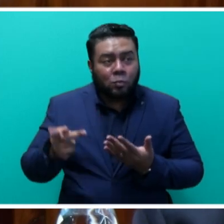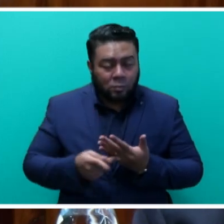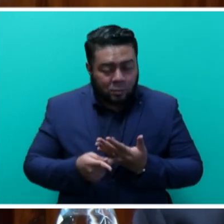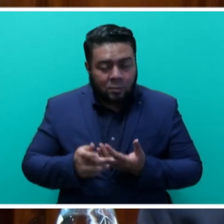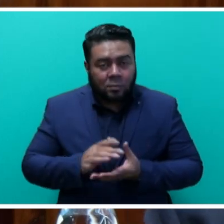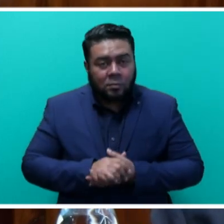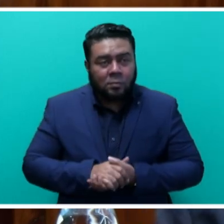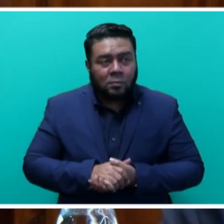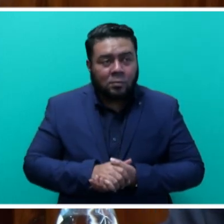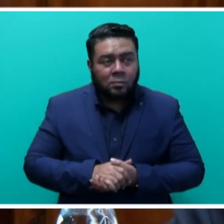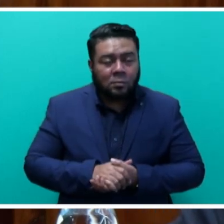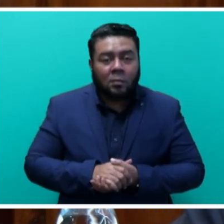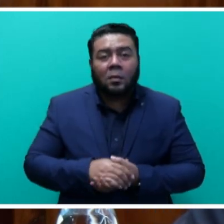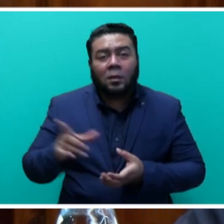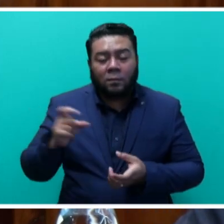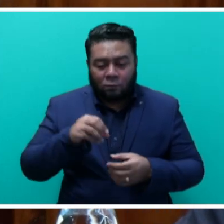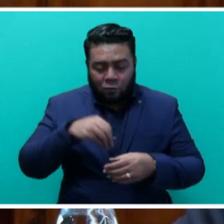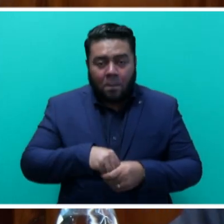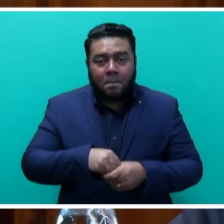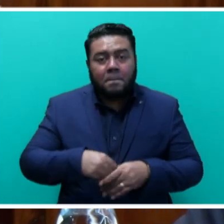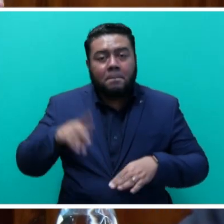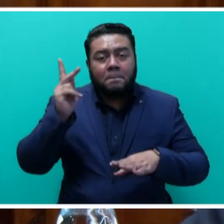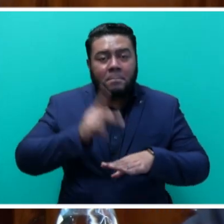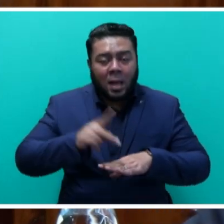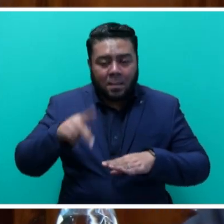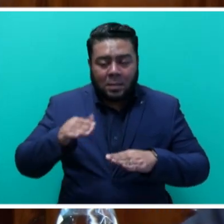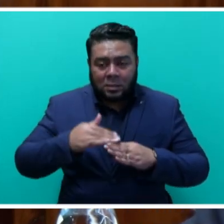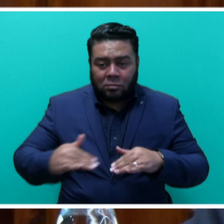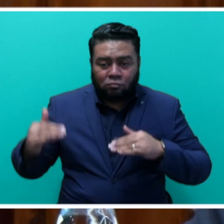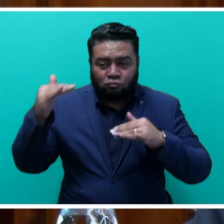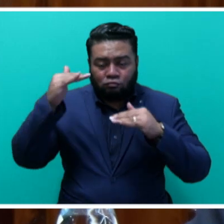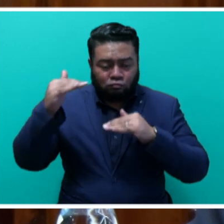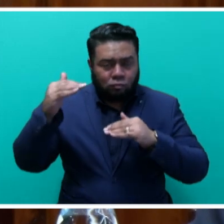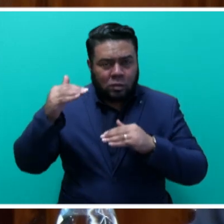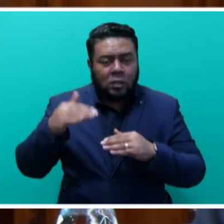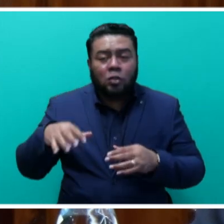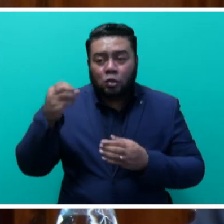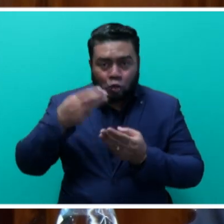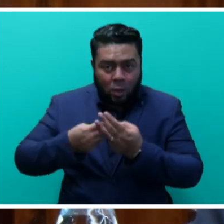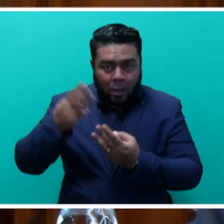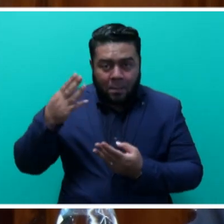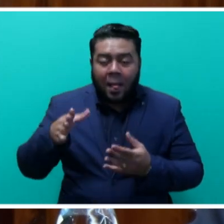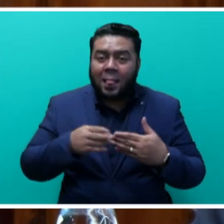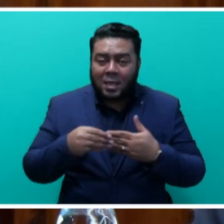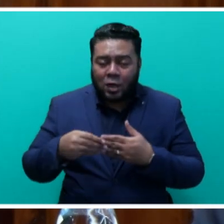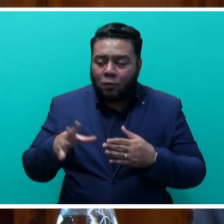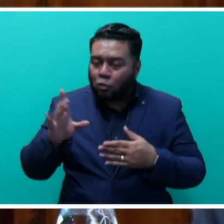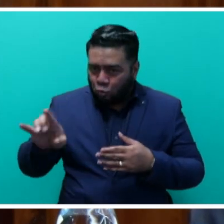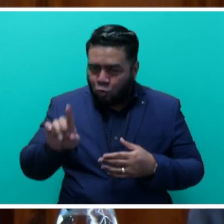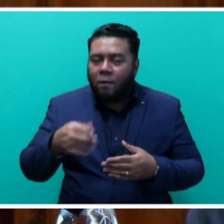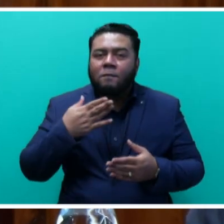and the program came from Parliament, which is sovereign. Parliament said, Sodalpa, leader of the opposition, you give the vote of